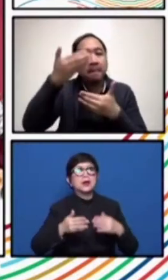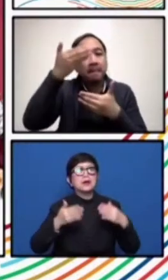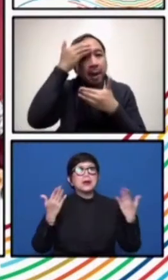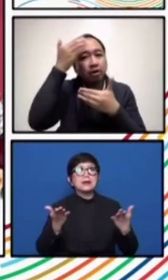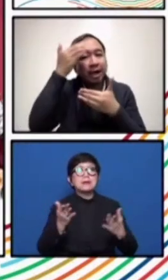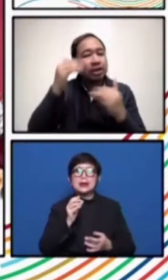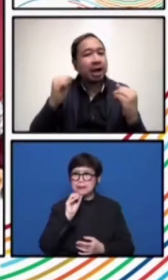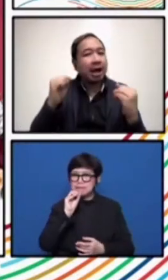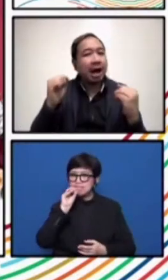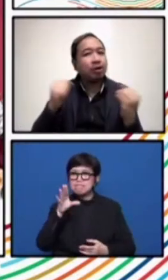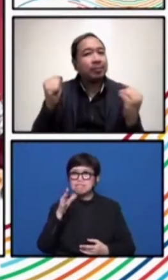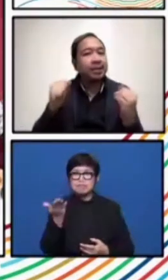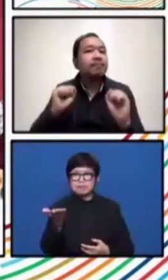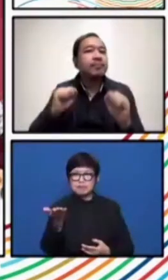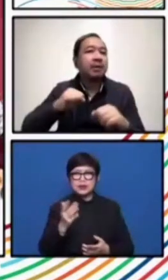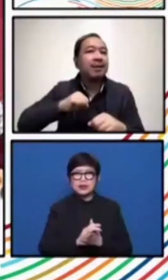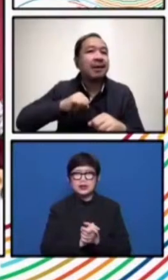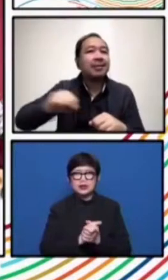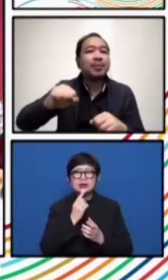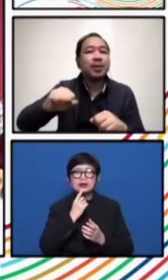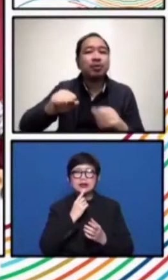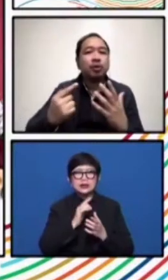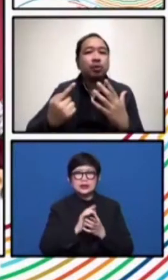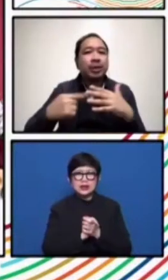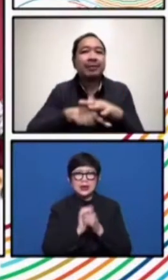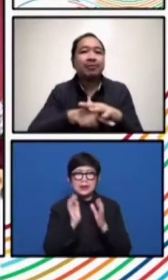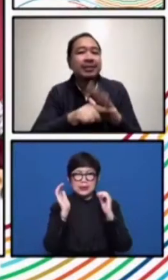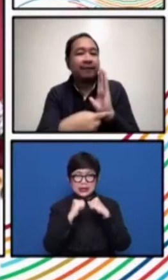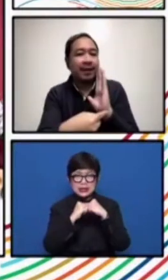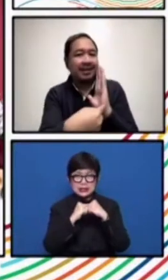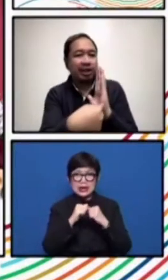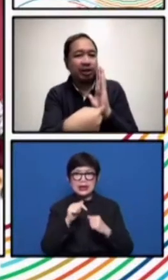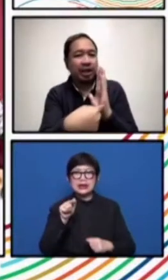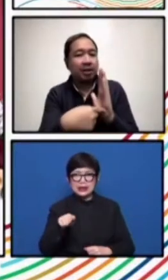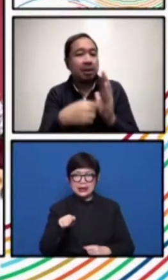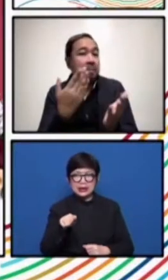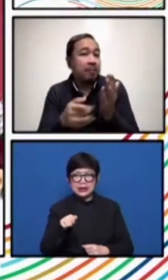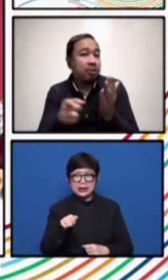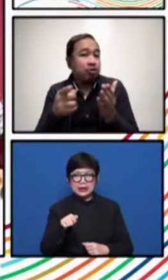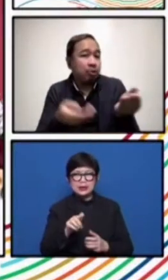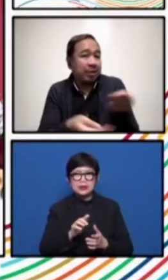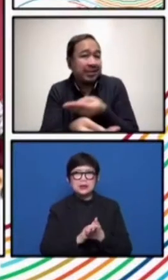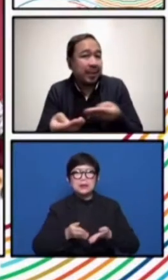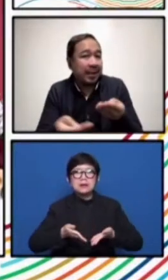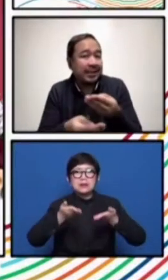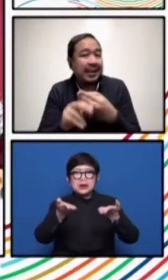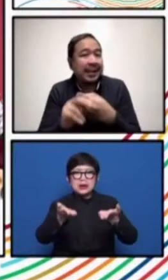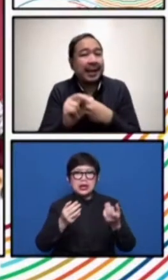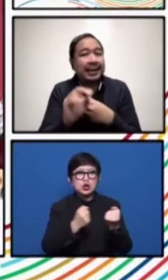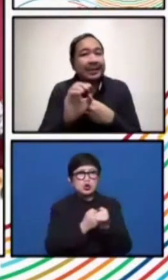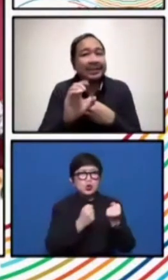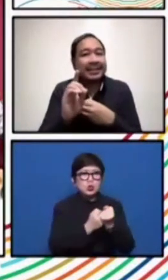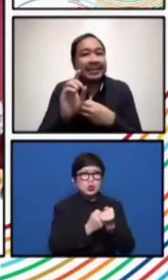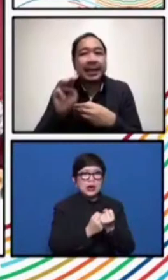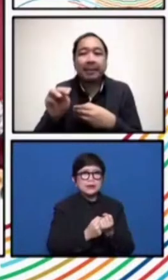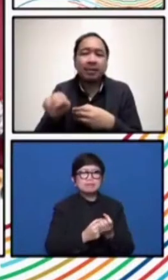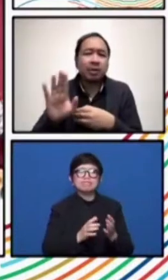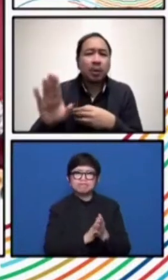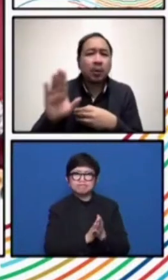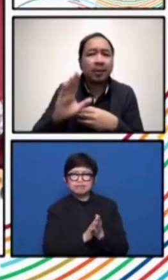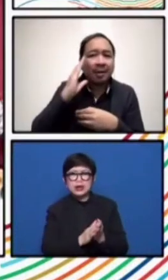disability inclusive digitalization please share some of ncbm's experience in catalyzing